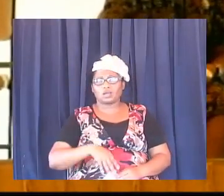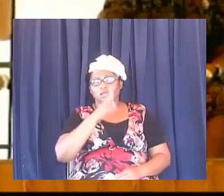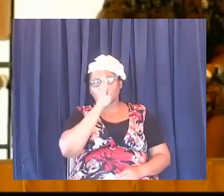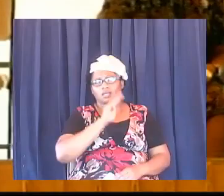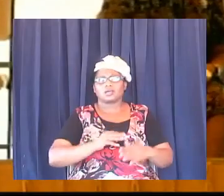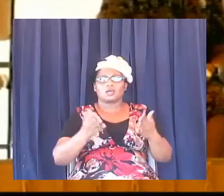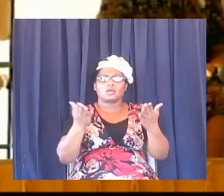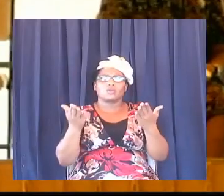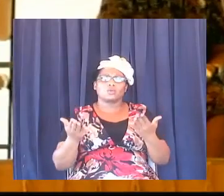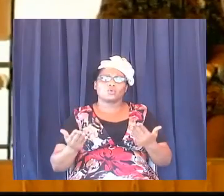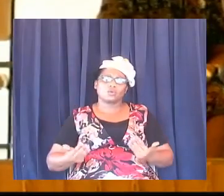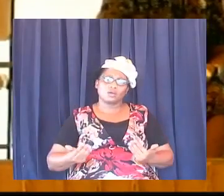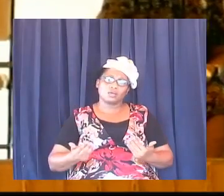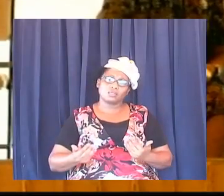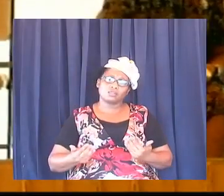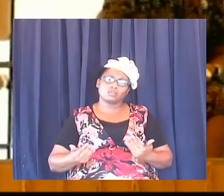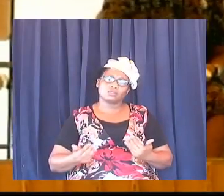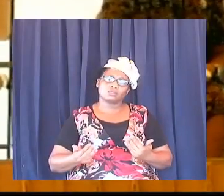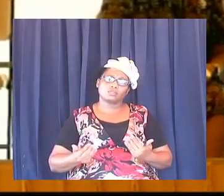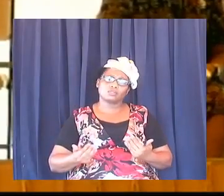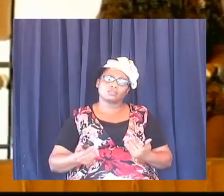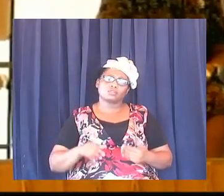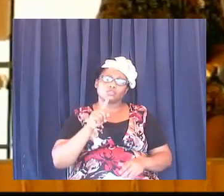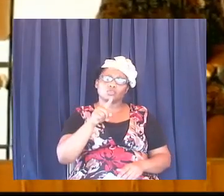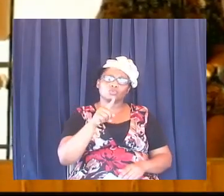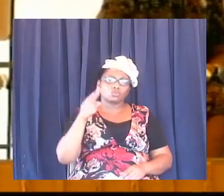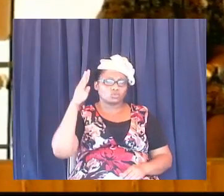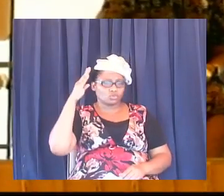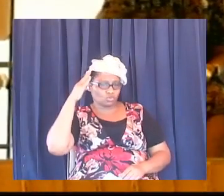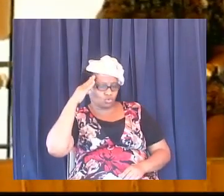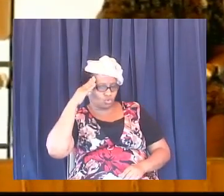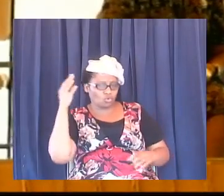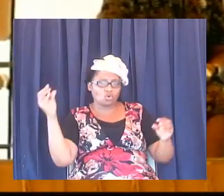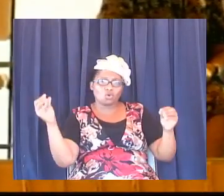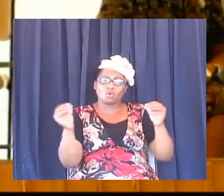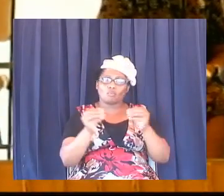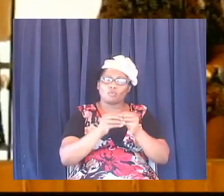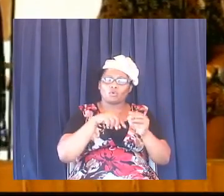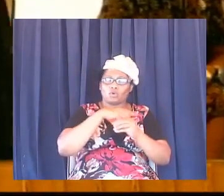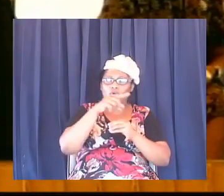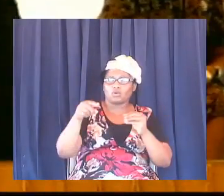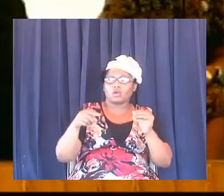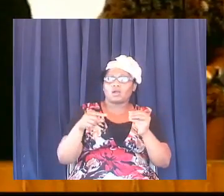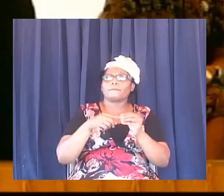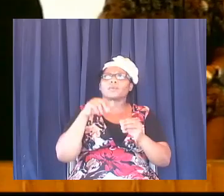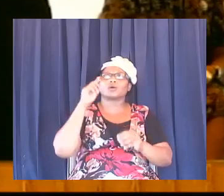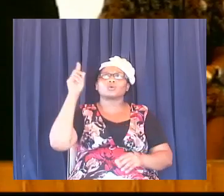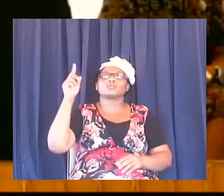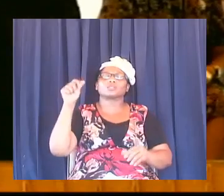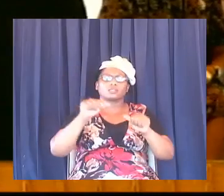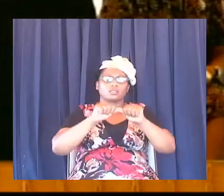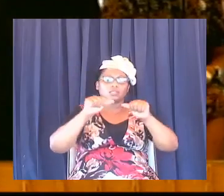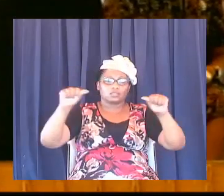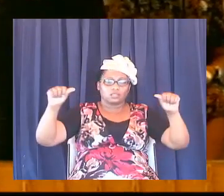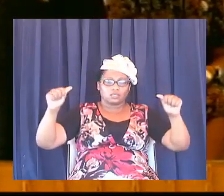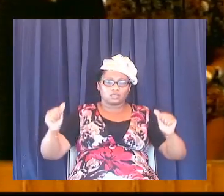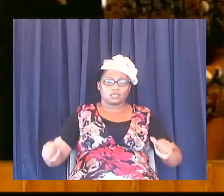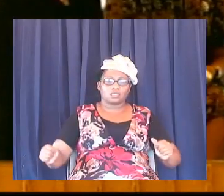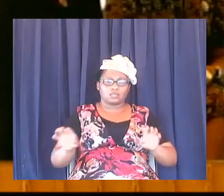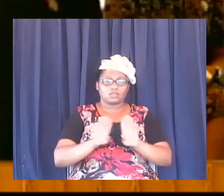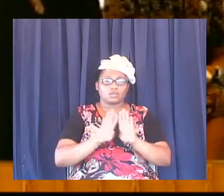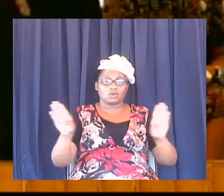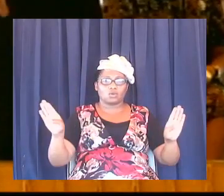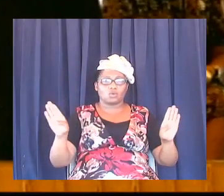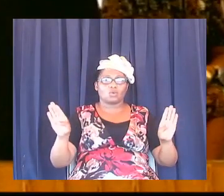as a matter of fact. But if you want to know more about him, our altars are open just now. If you just want to